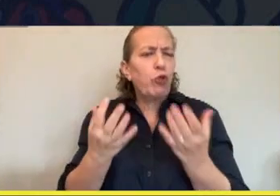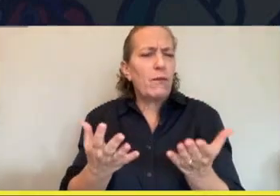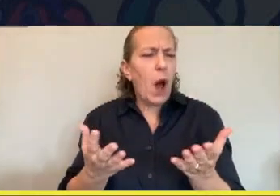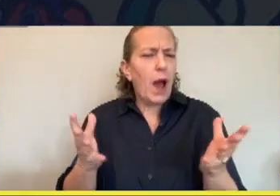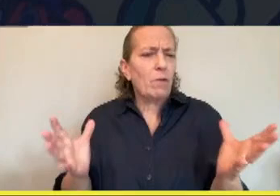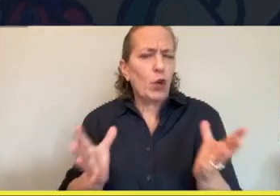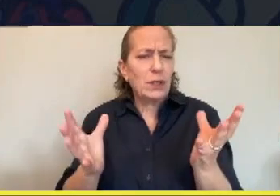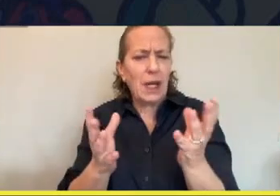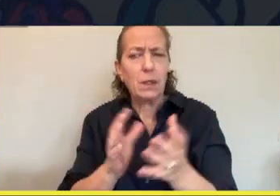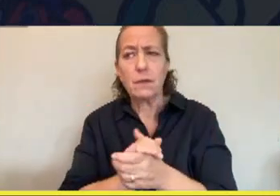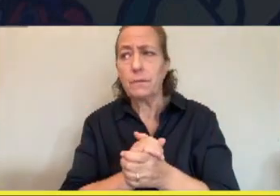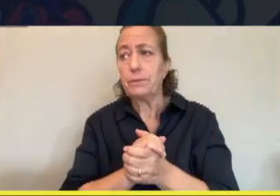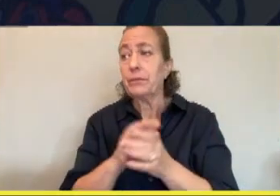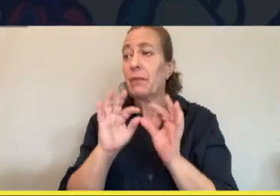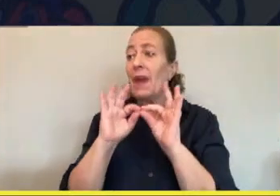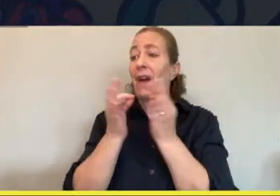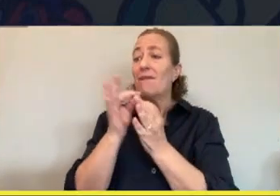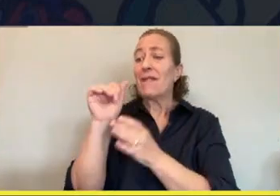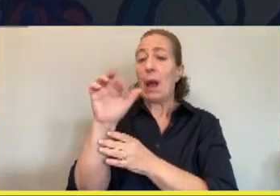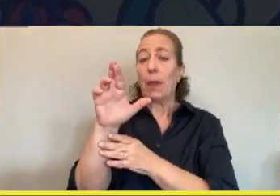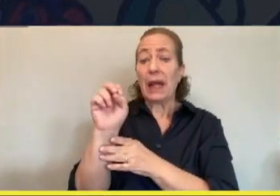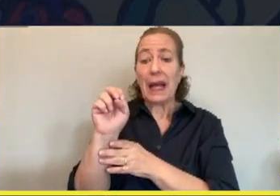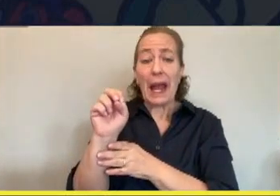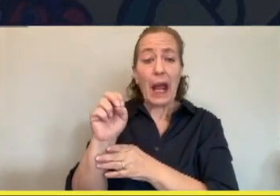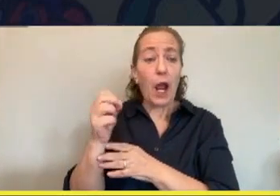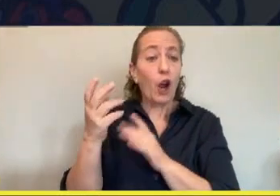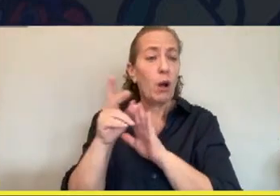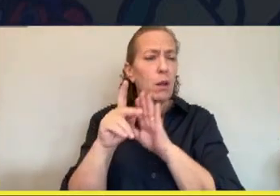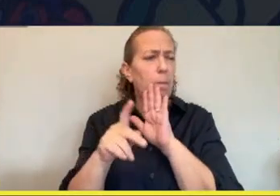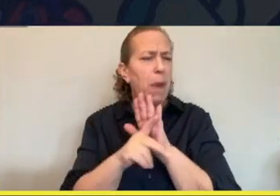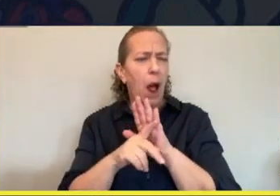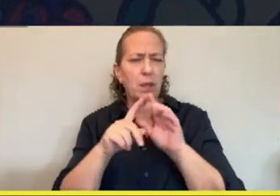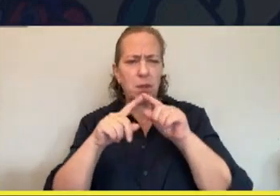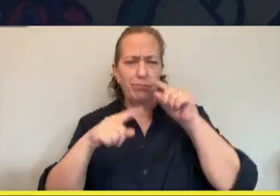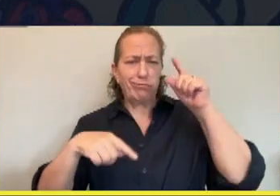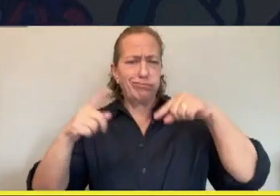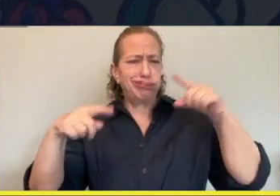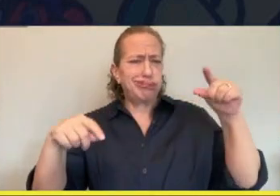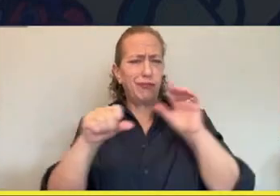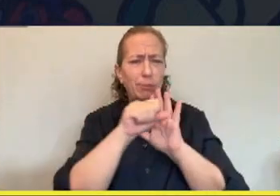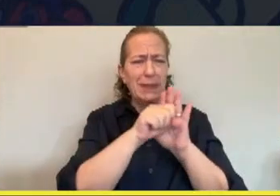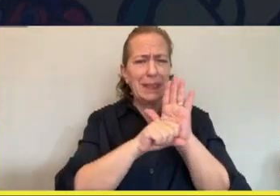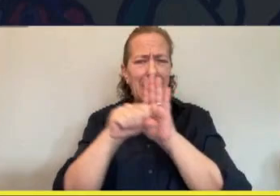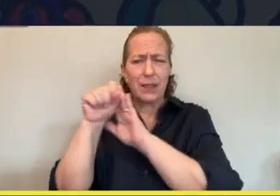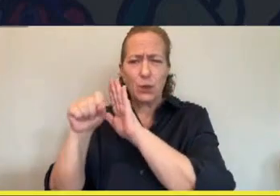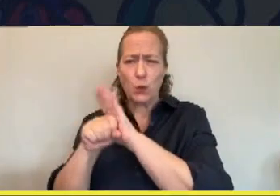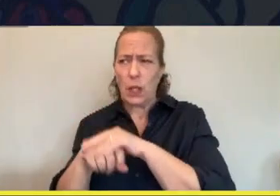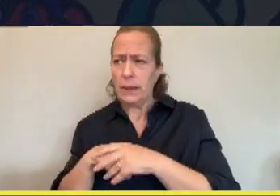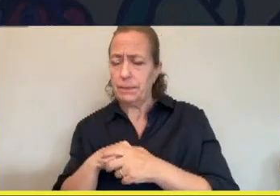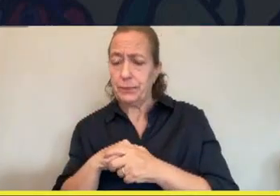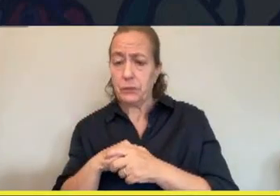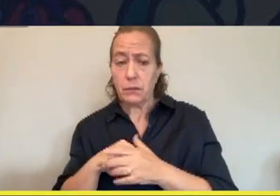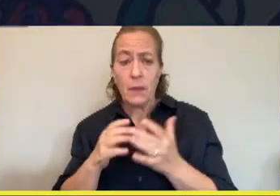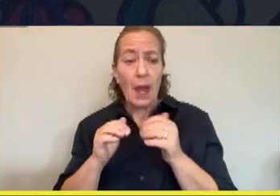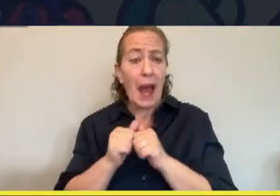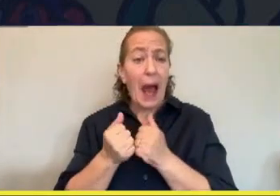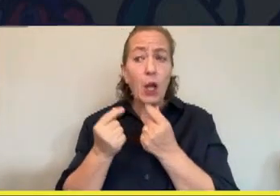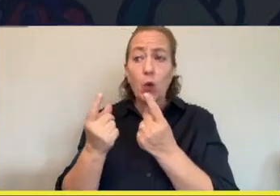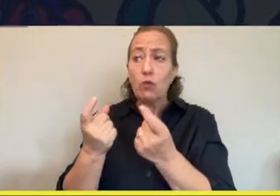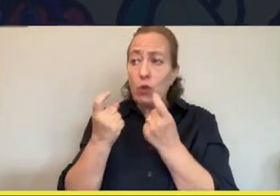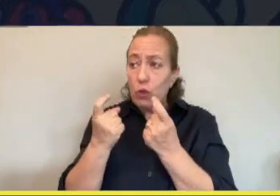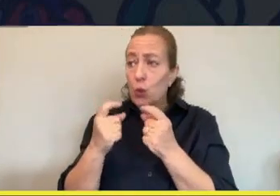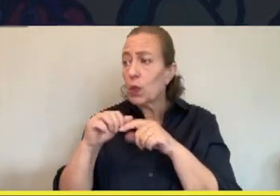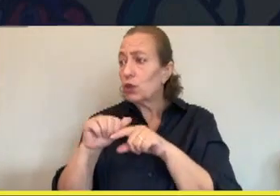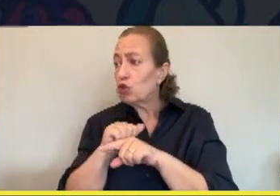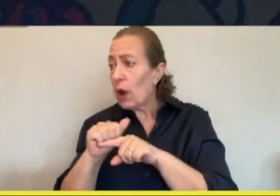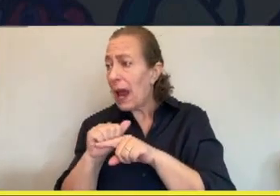family caregivers, the policies are inconsistent state to state. So how do we recruit, train, retain, and make